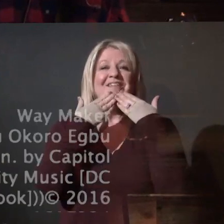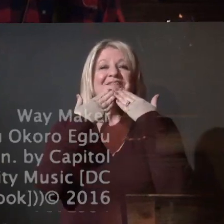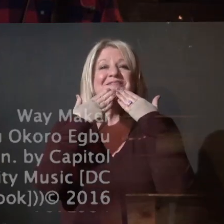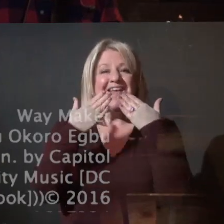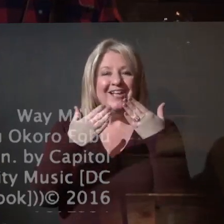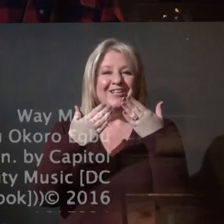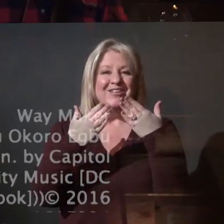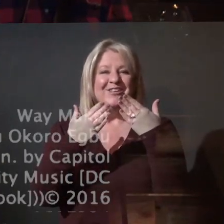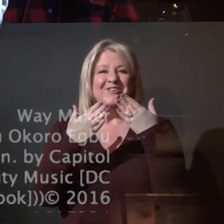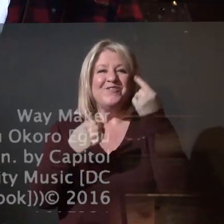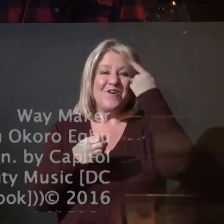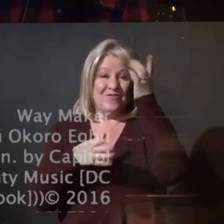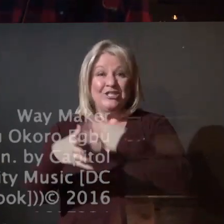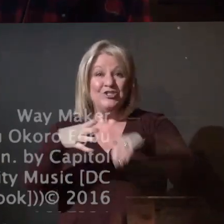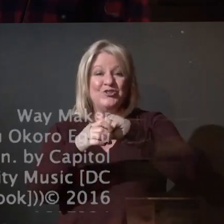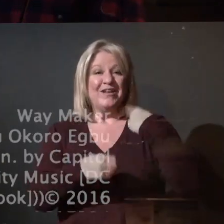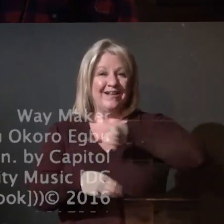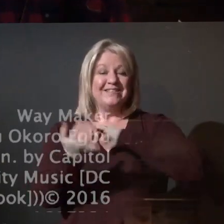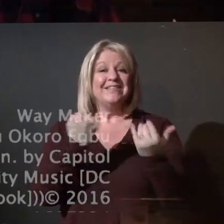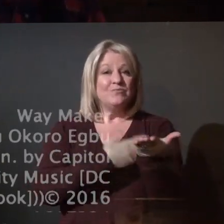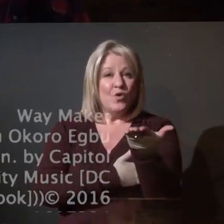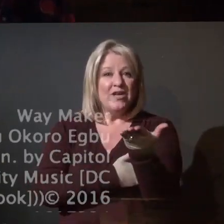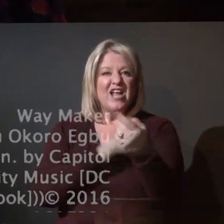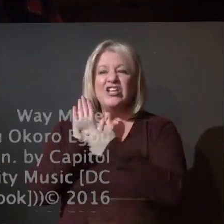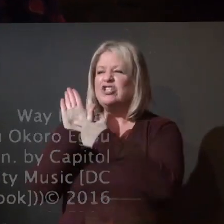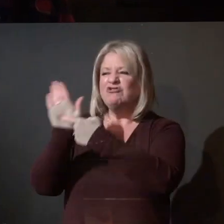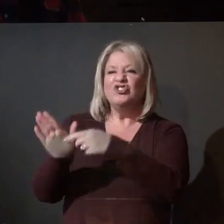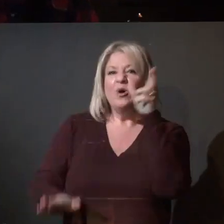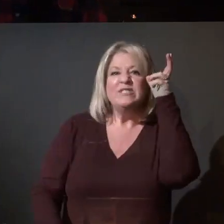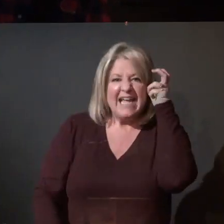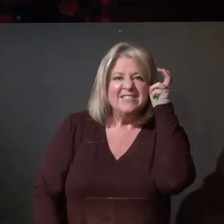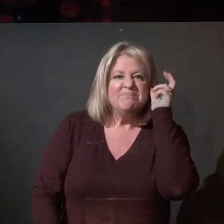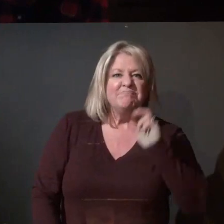Thank you for joining us this morning and showing Satan